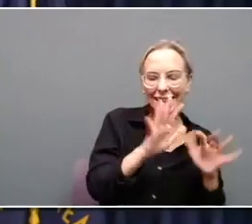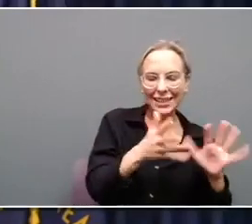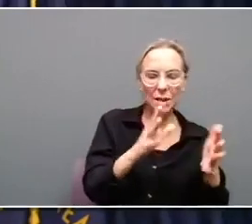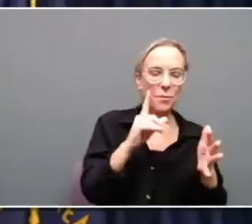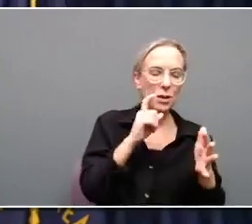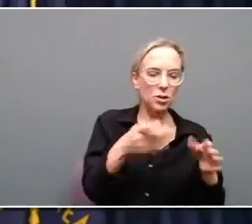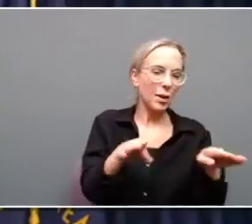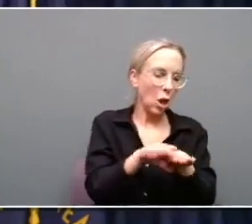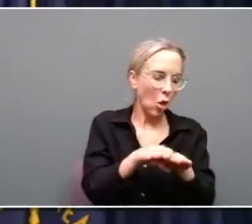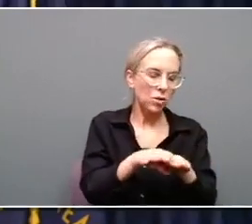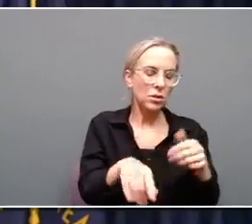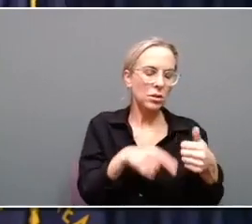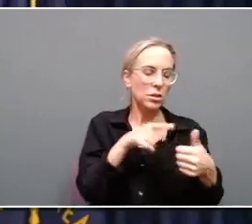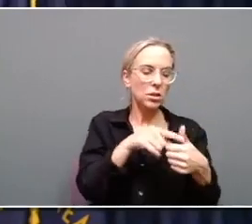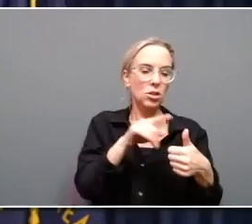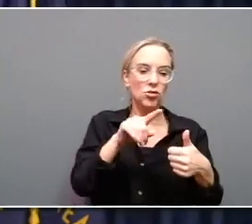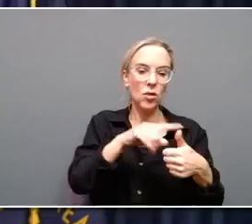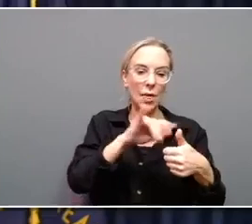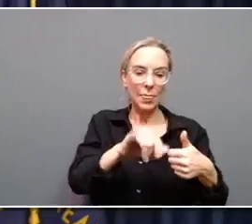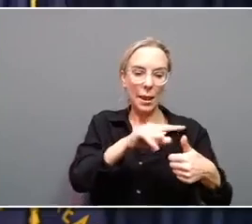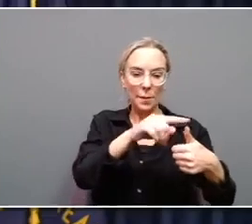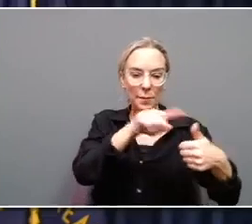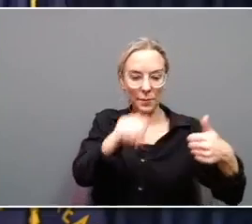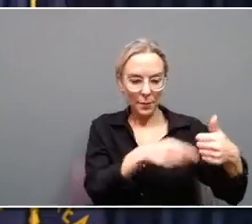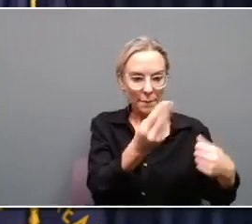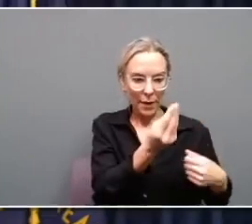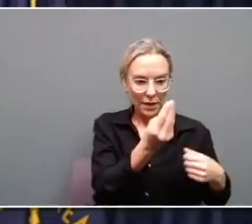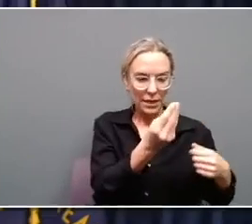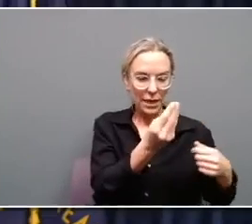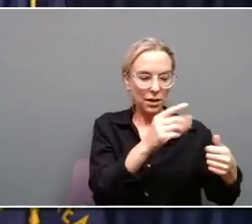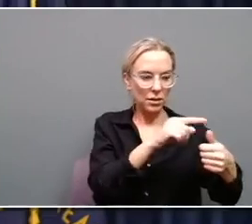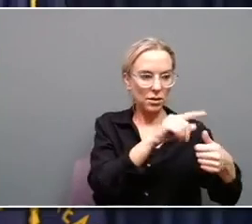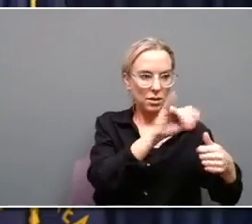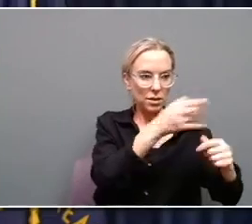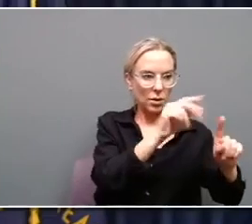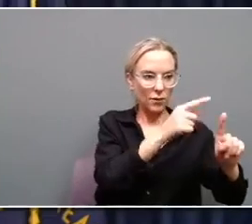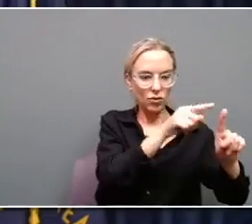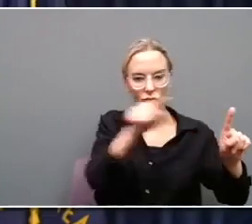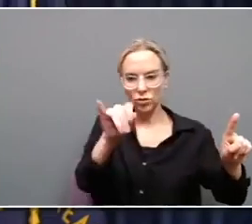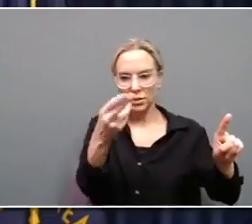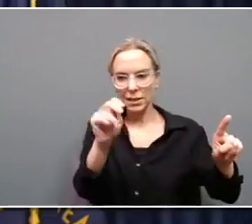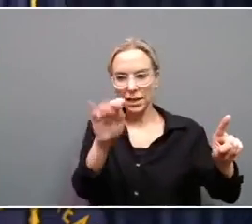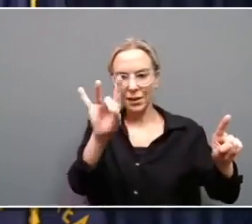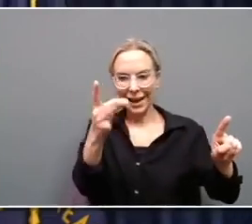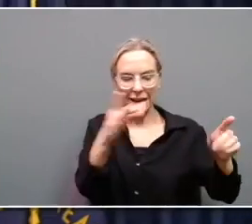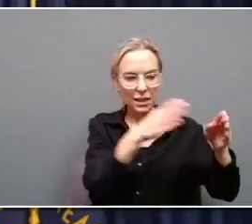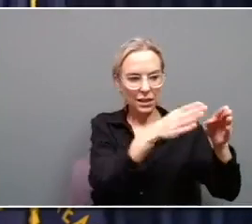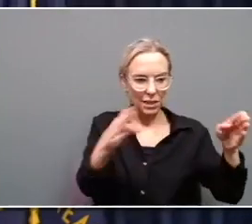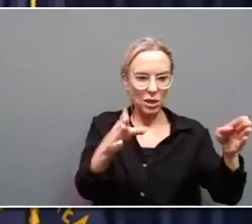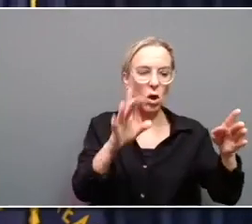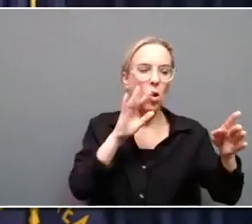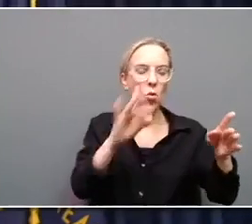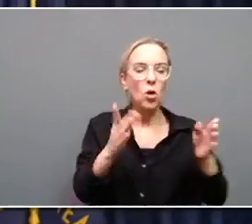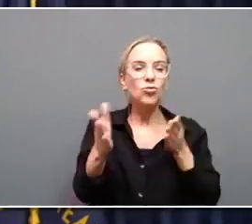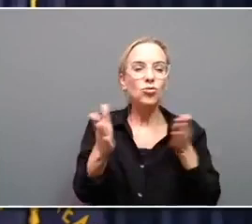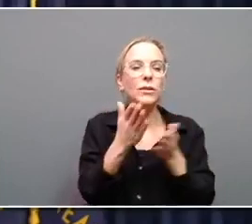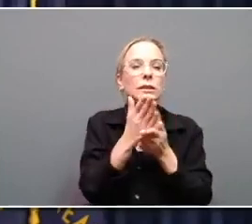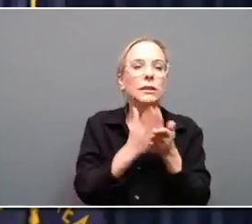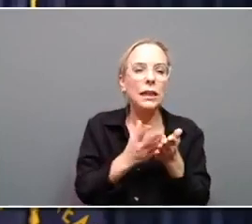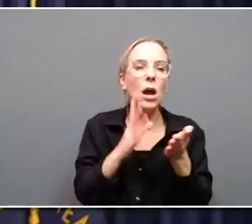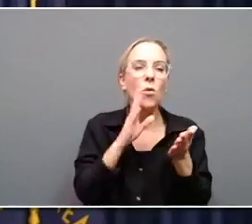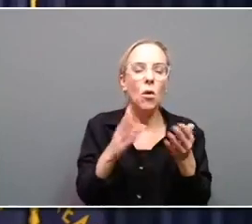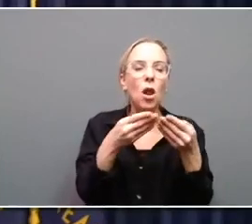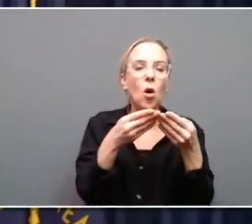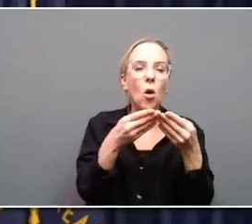closed. Starting the following Monday, January 8th, services will gradually resume and clerks will be able to communicate the opening